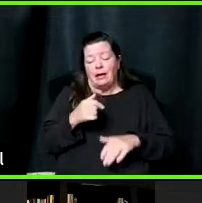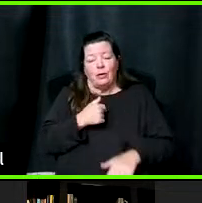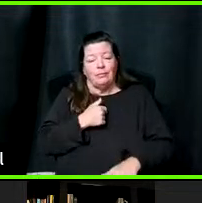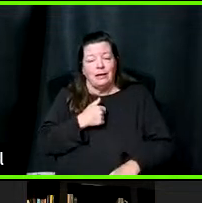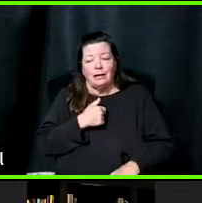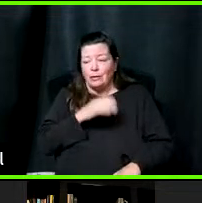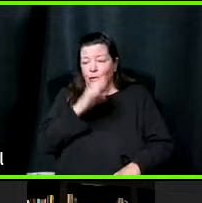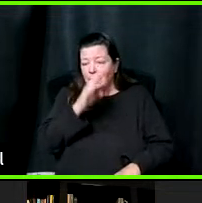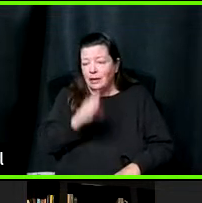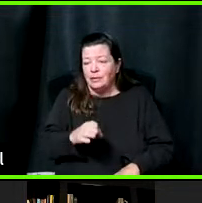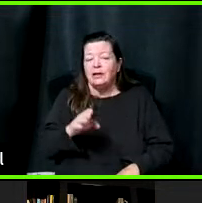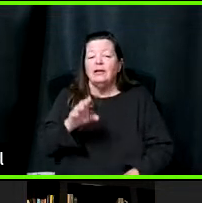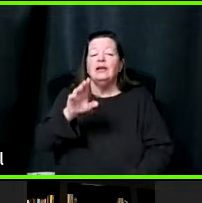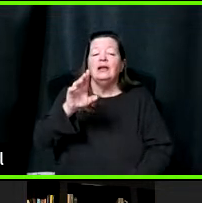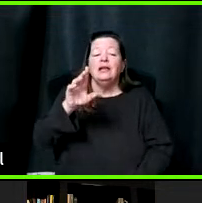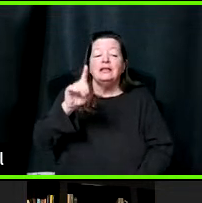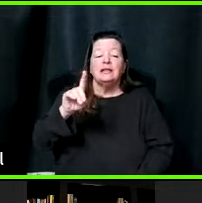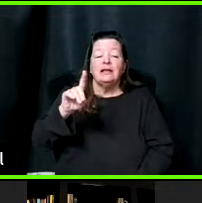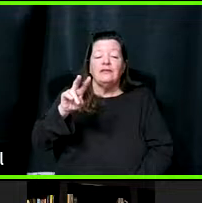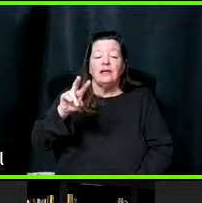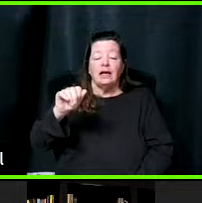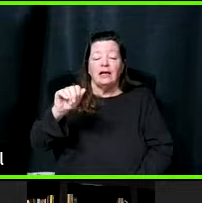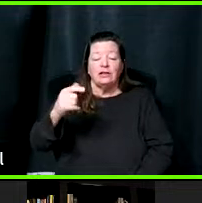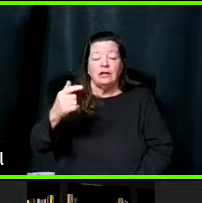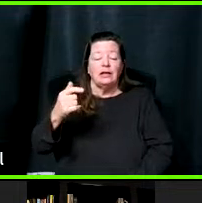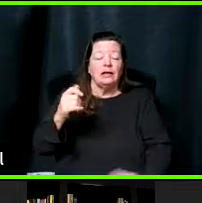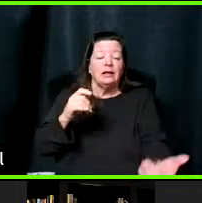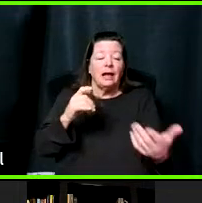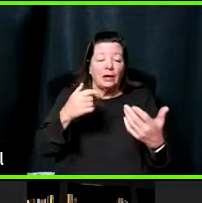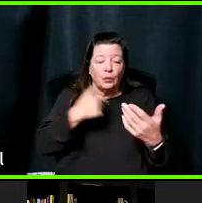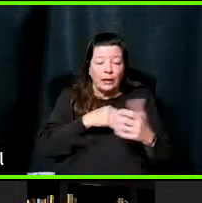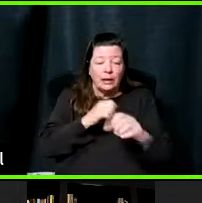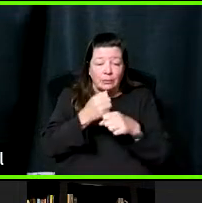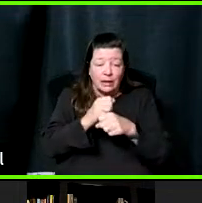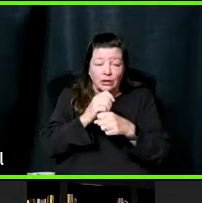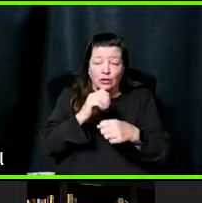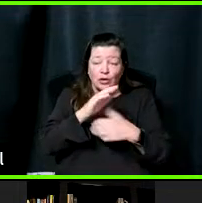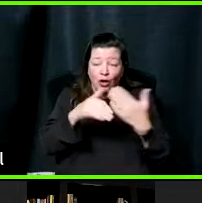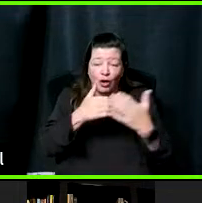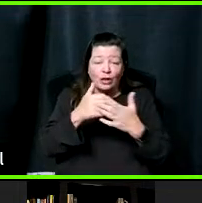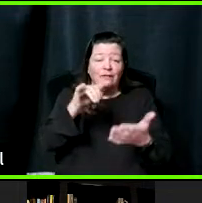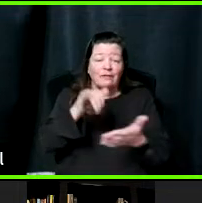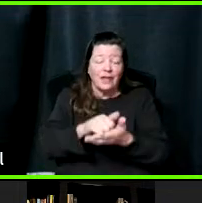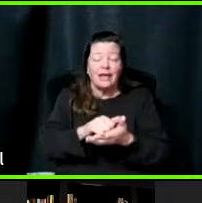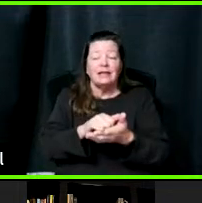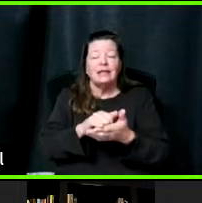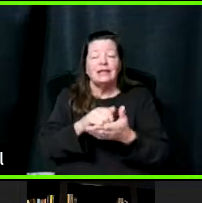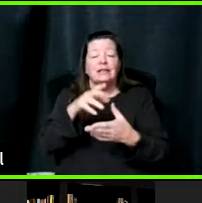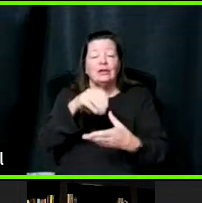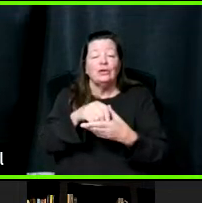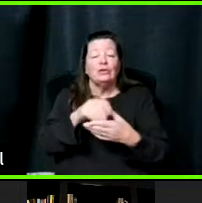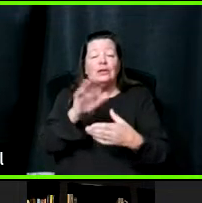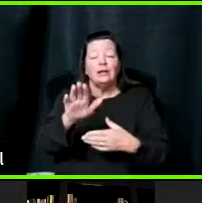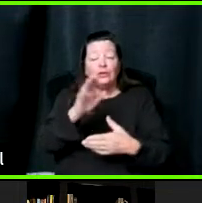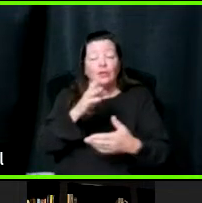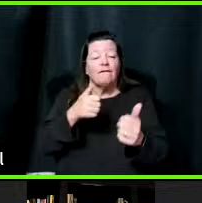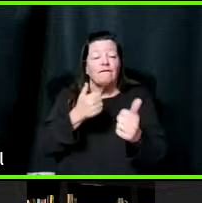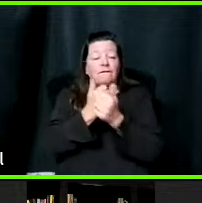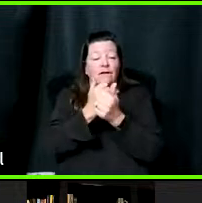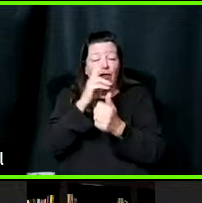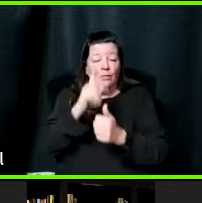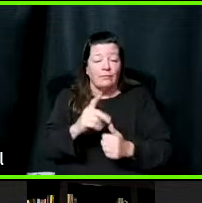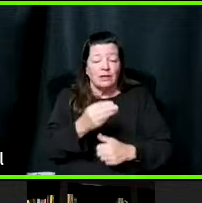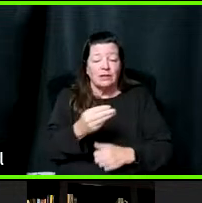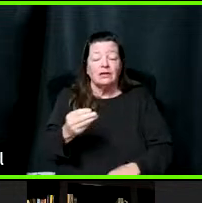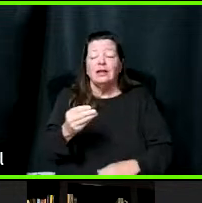directly to CBAG email, and we can make sure that all of that's a part in your follow-up materials. And